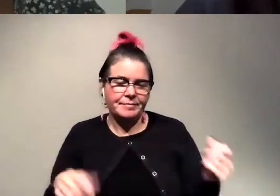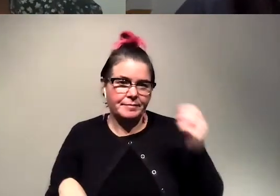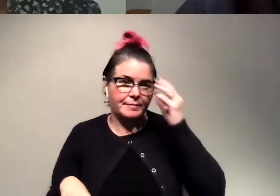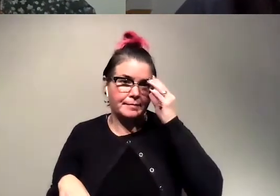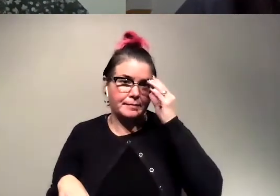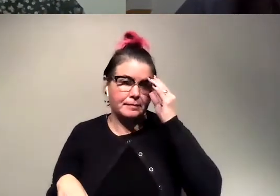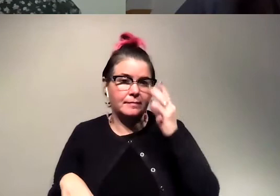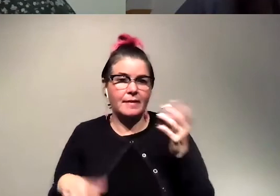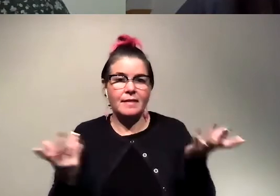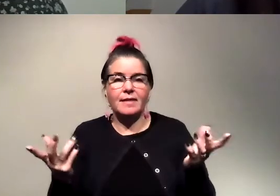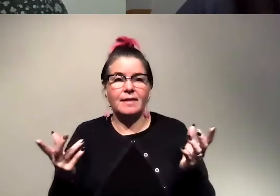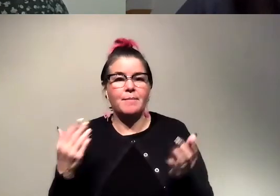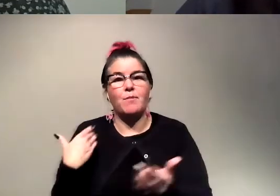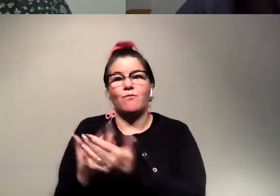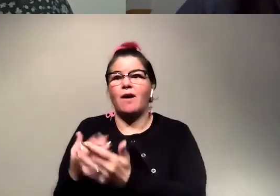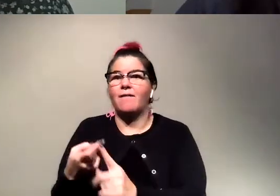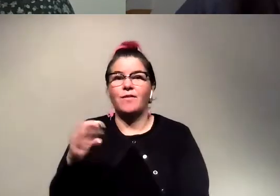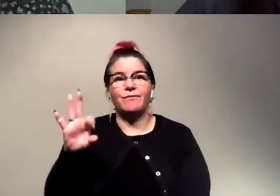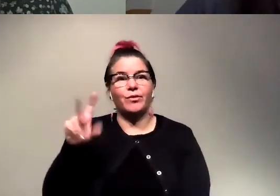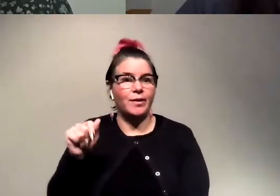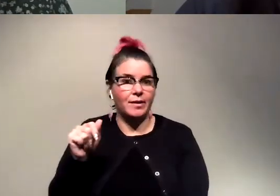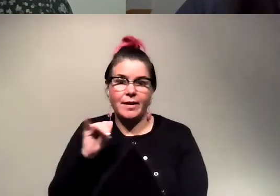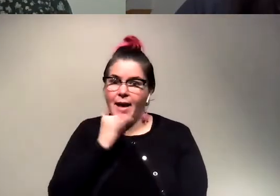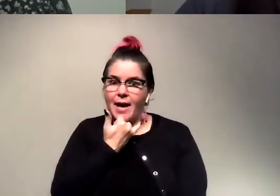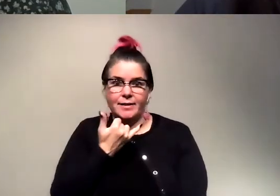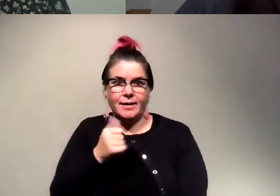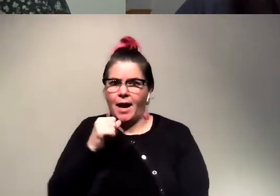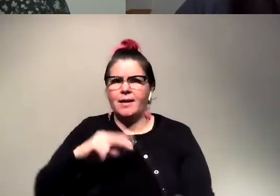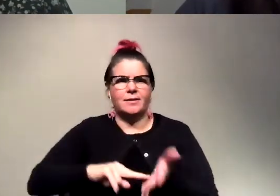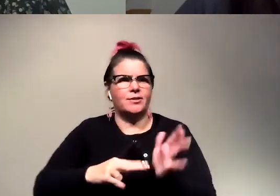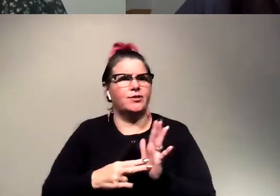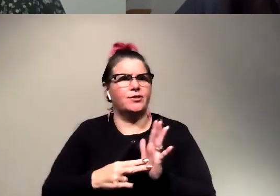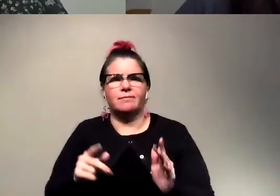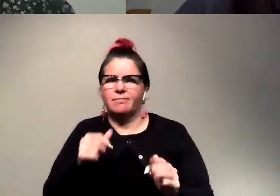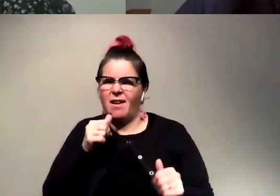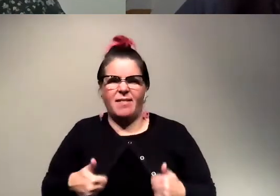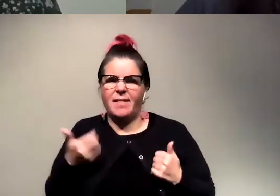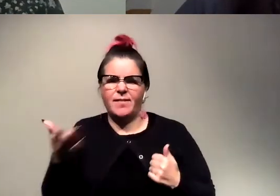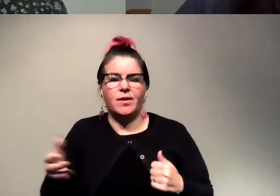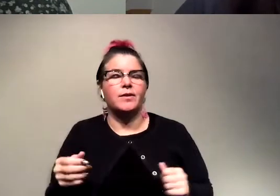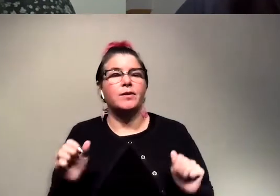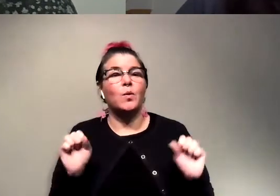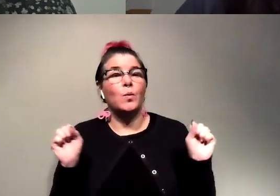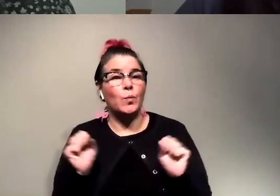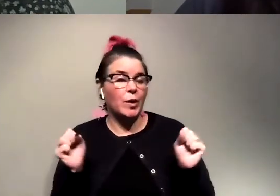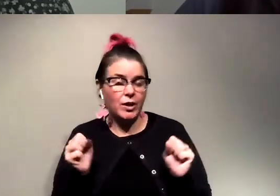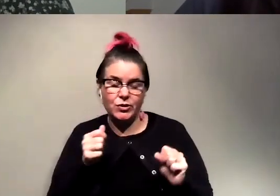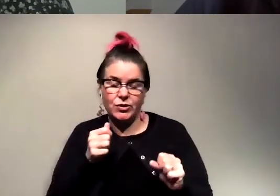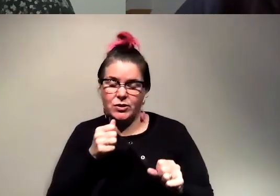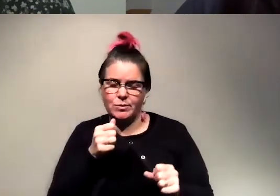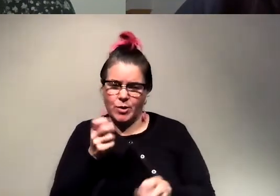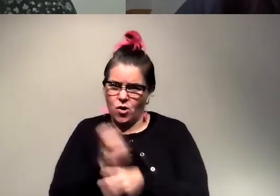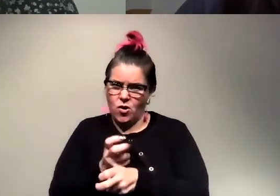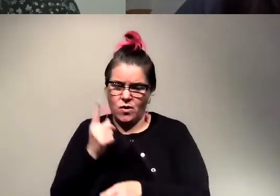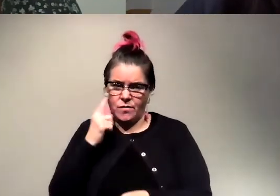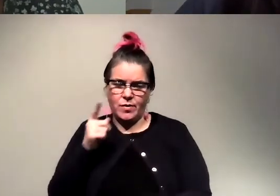they've gotten there from Florida by accident, and they don't mean to be there. Right. The winters will be difficult for them, and they may